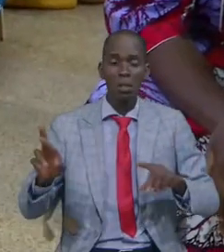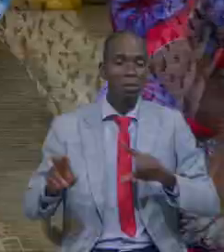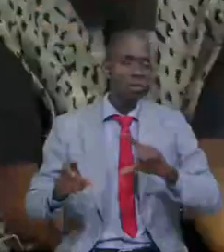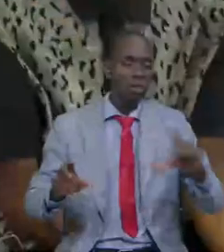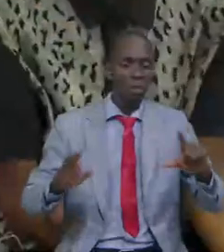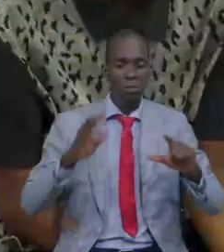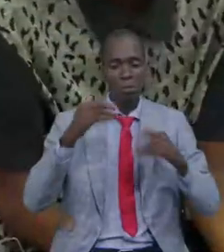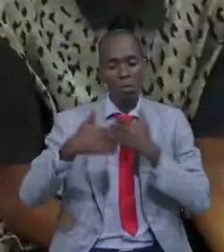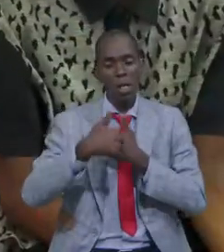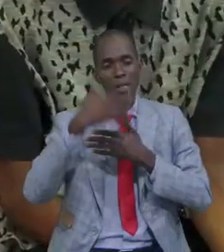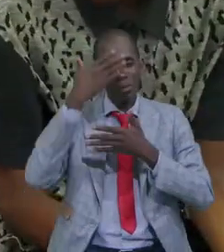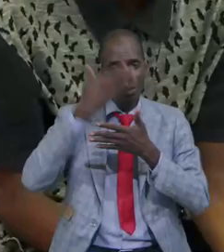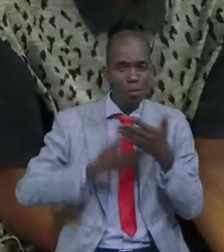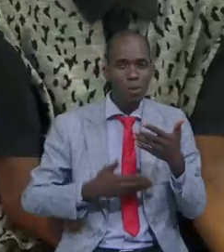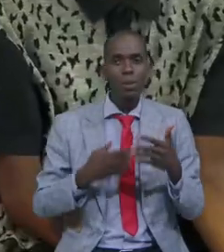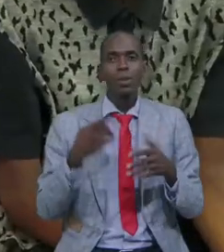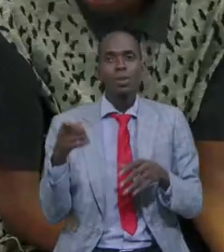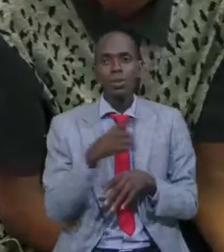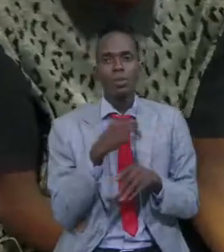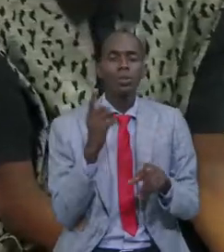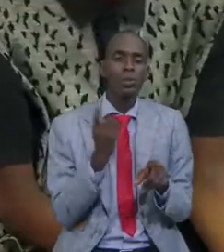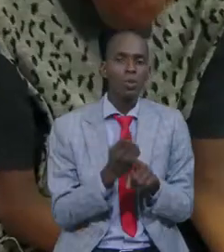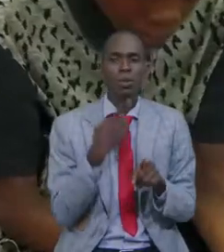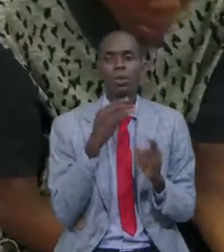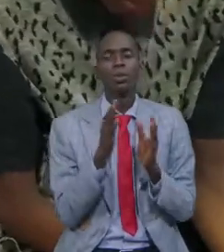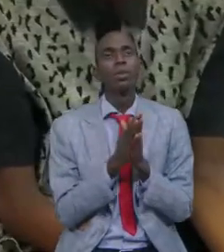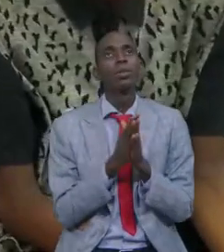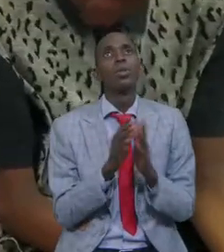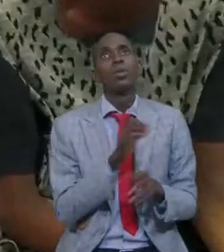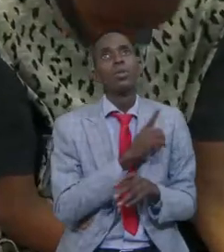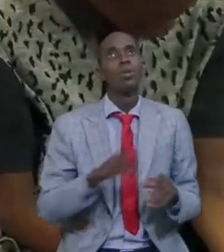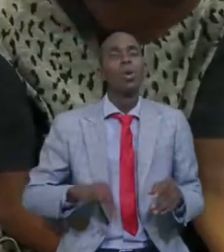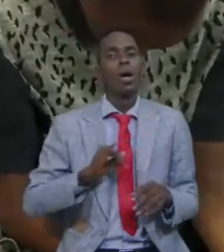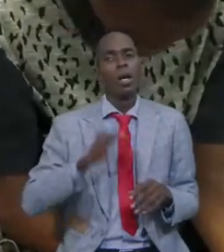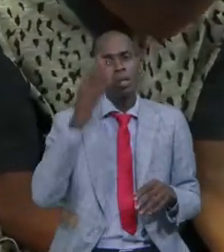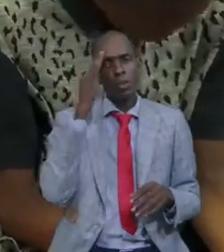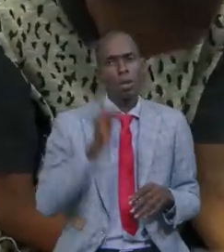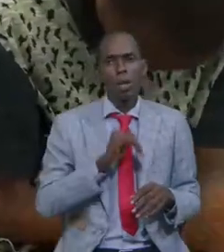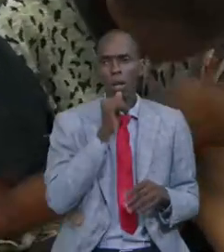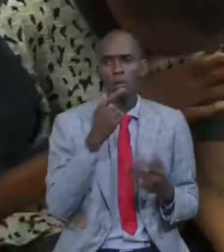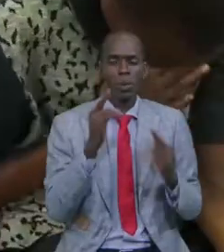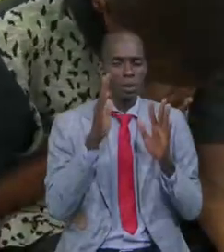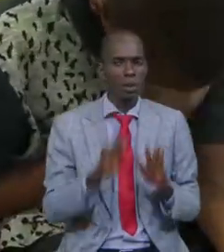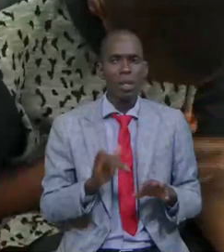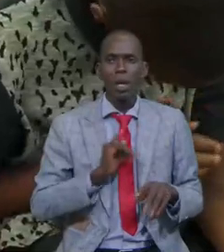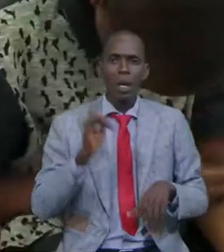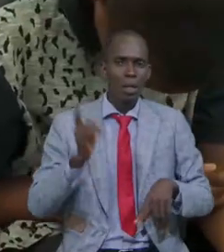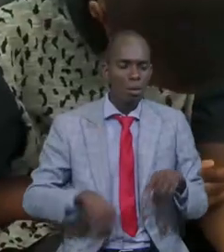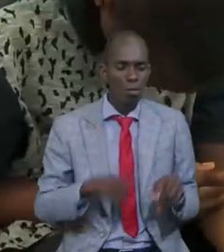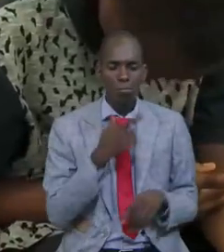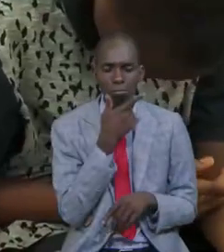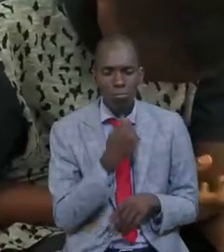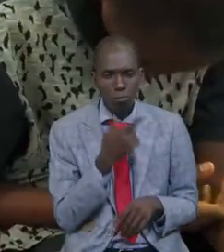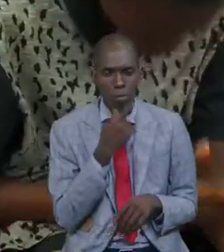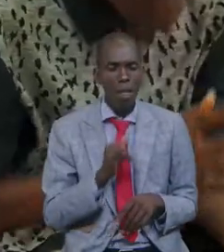you are, you say, Lord, I feel guilt. I know I'm a sinner. I cannot pretend. I cannot deceive myself.